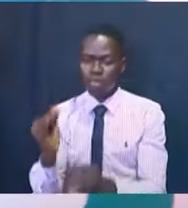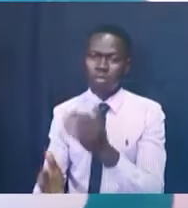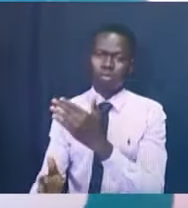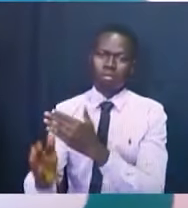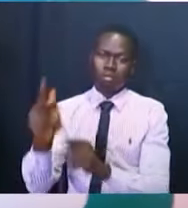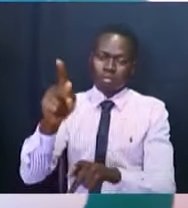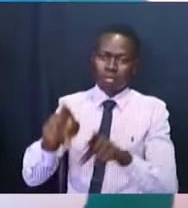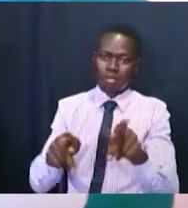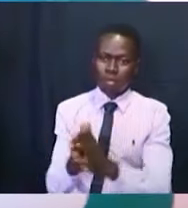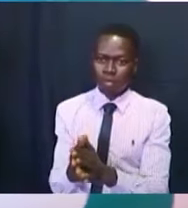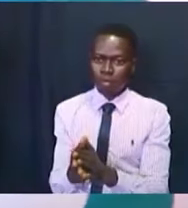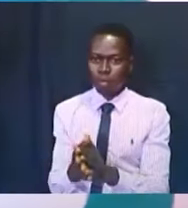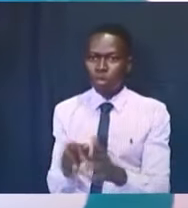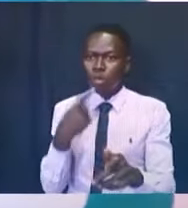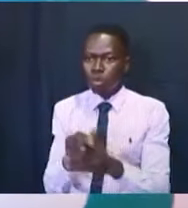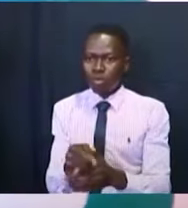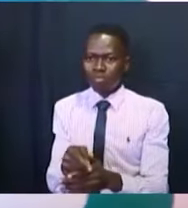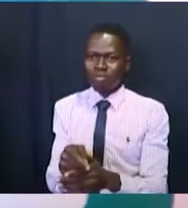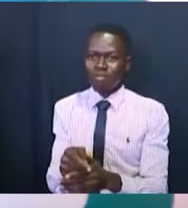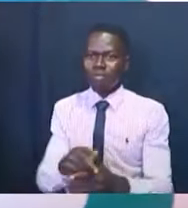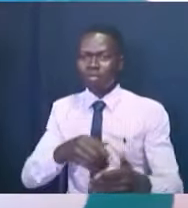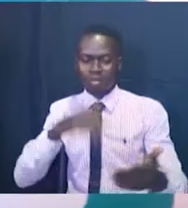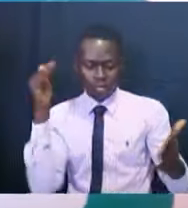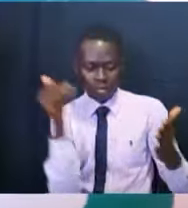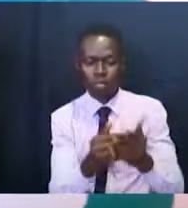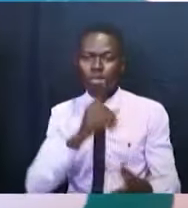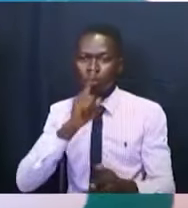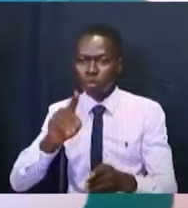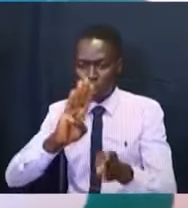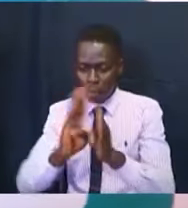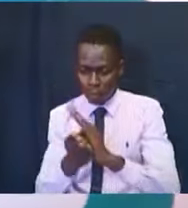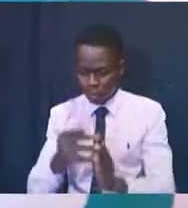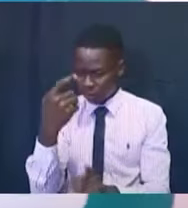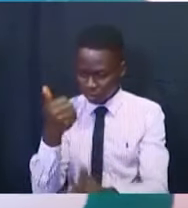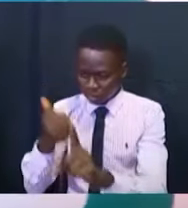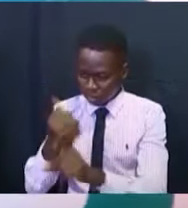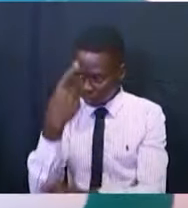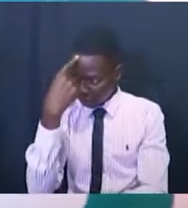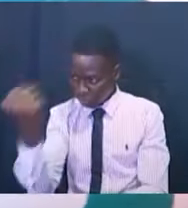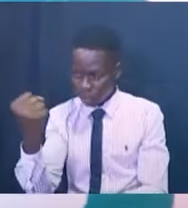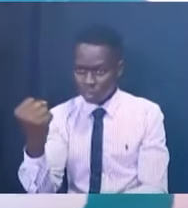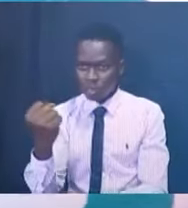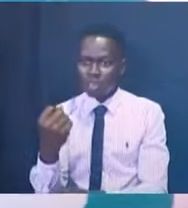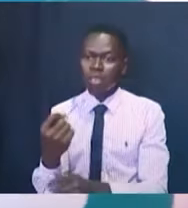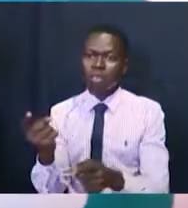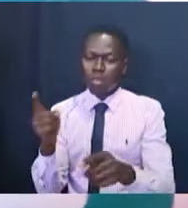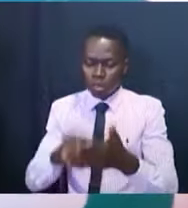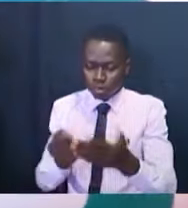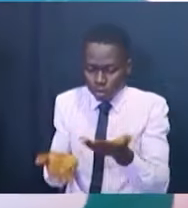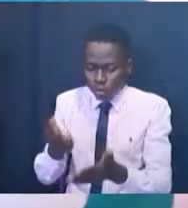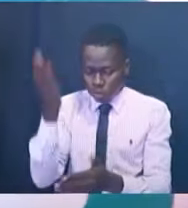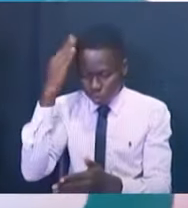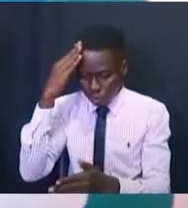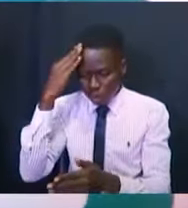who suppress the truth by their wickedness. Since what may be known about God